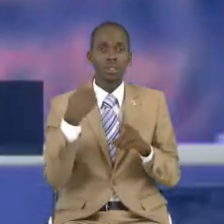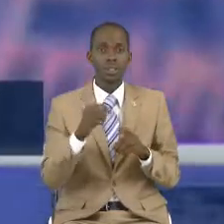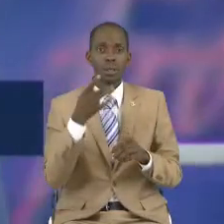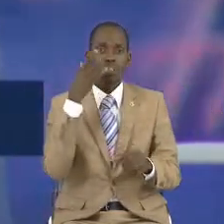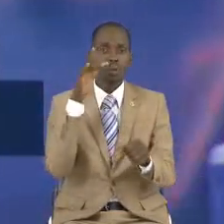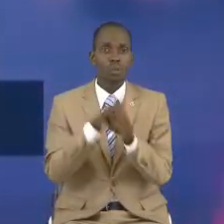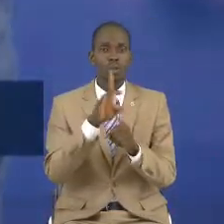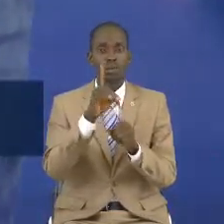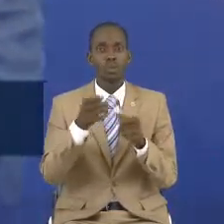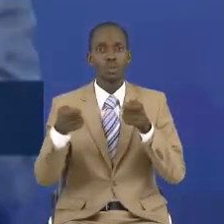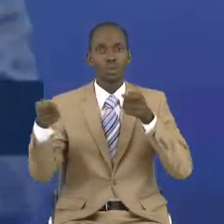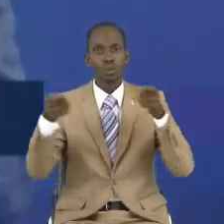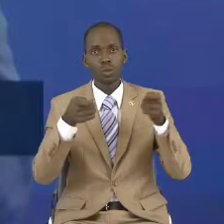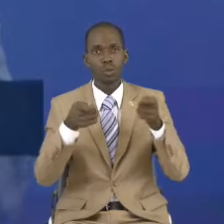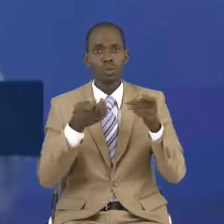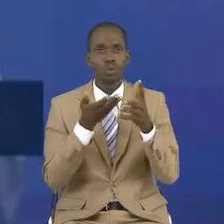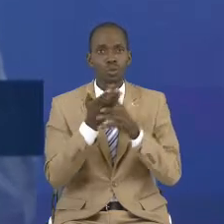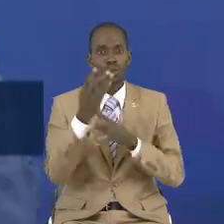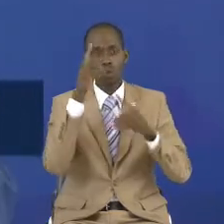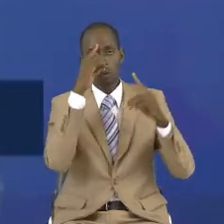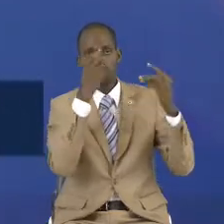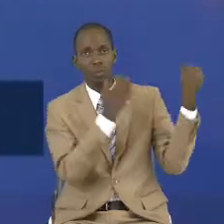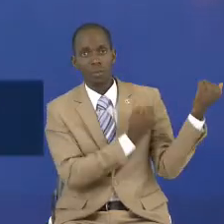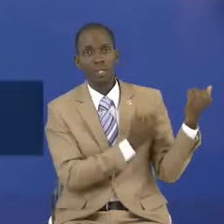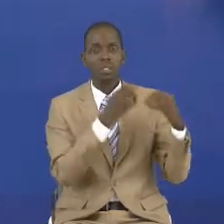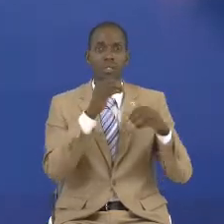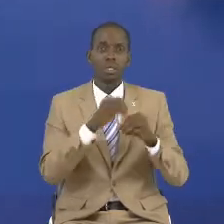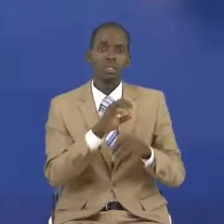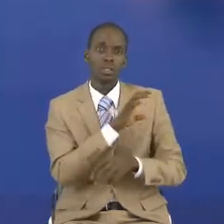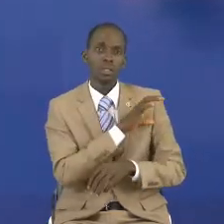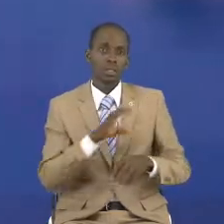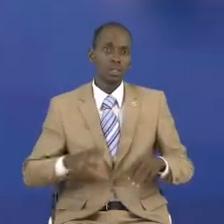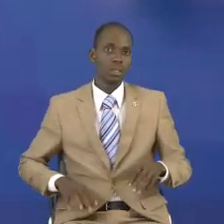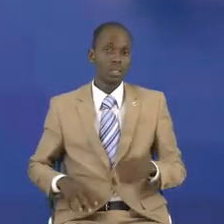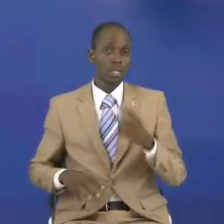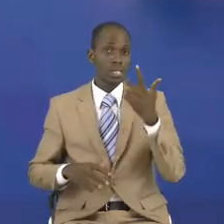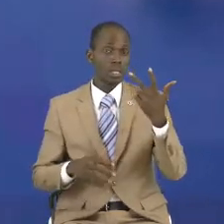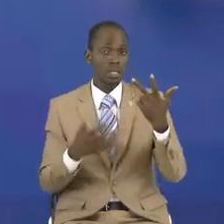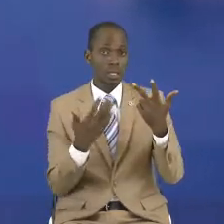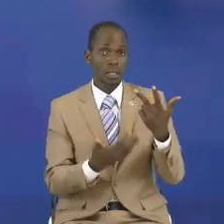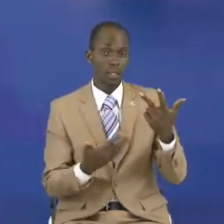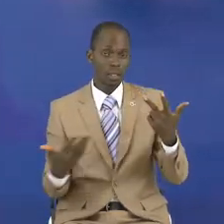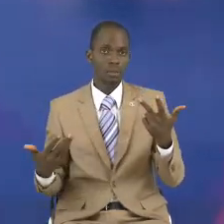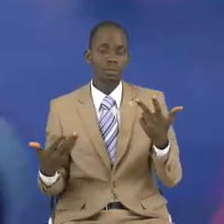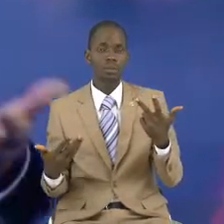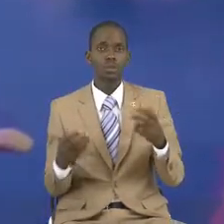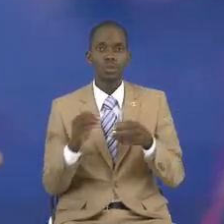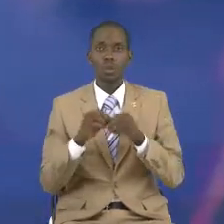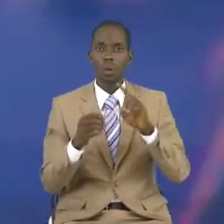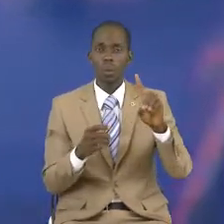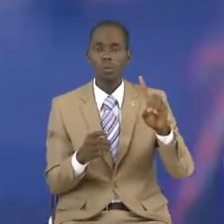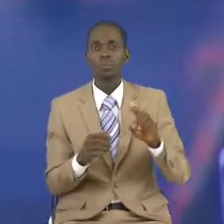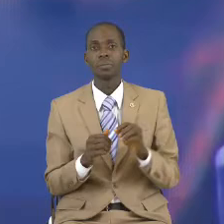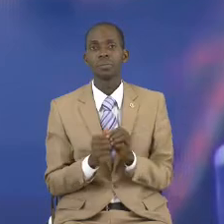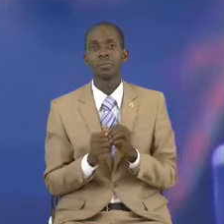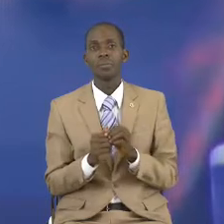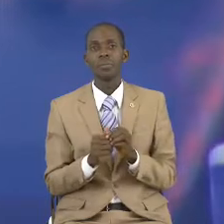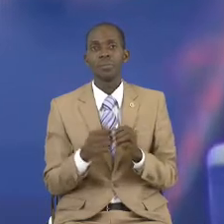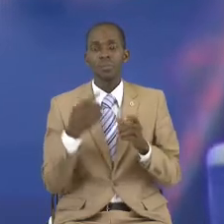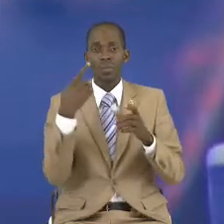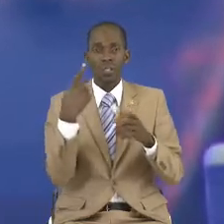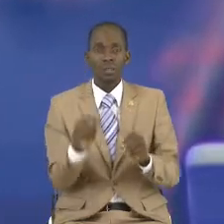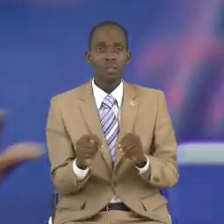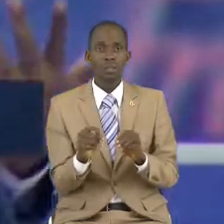faith in christ three things we're talking about number one the recipients